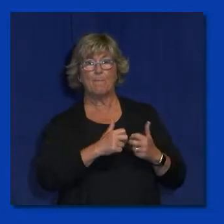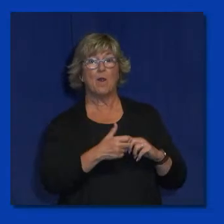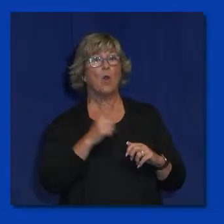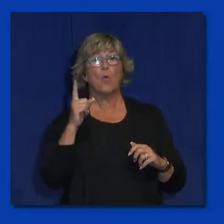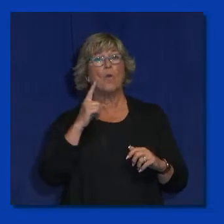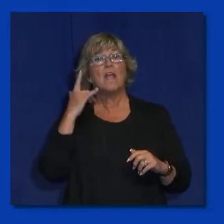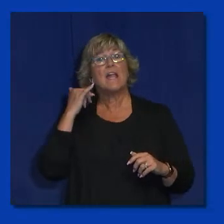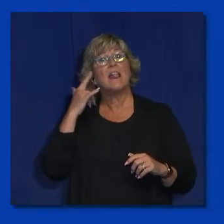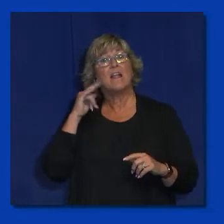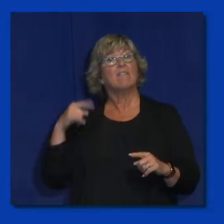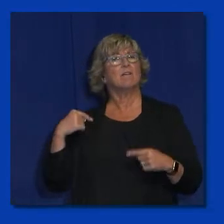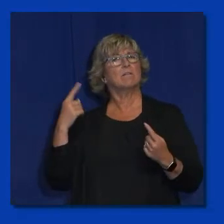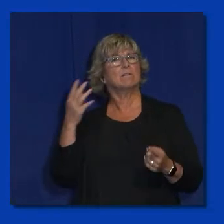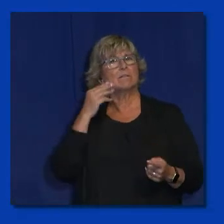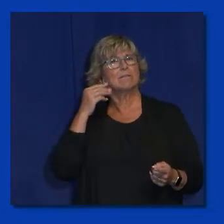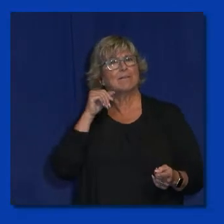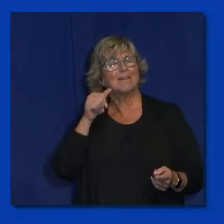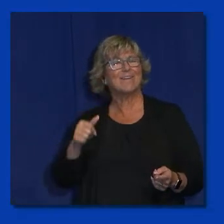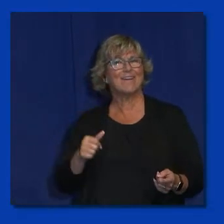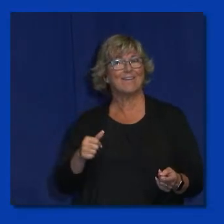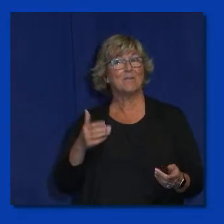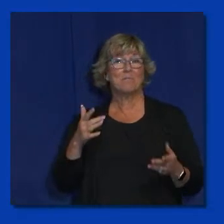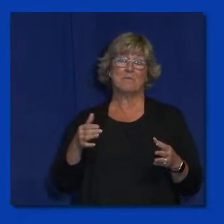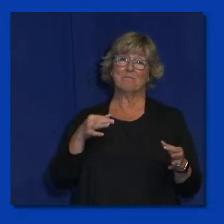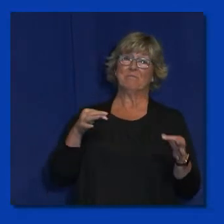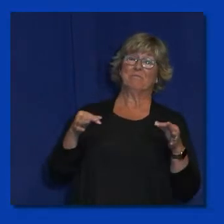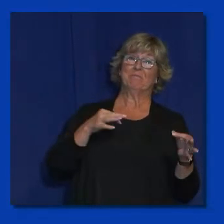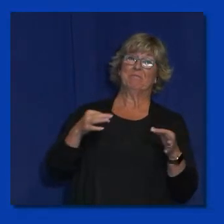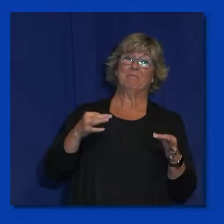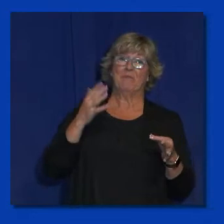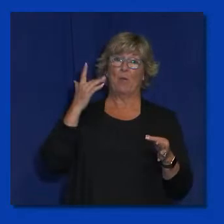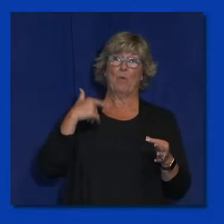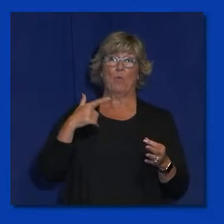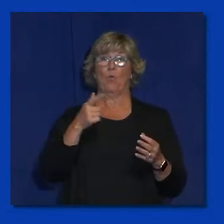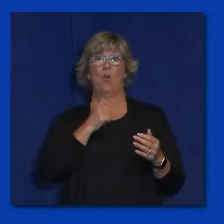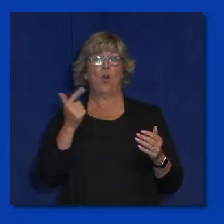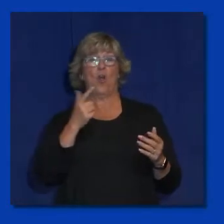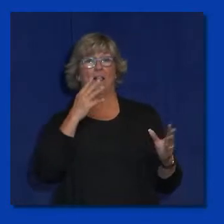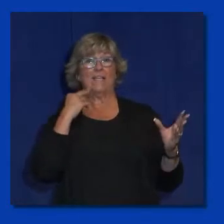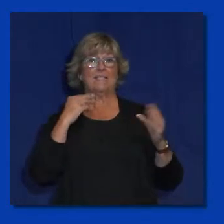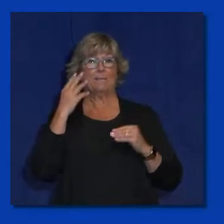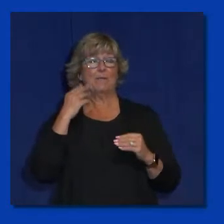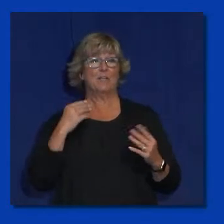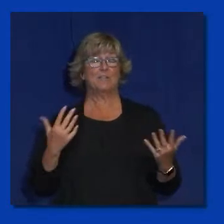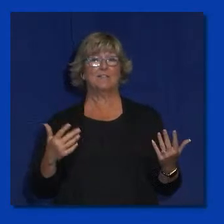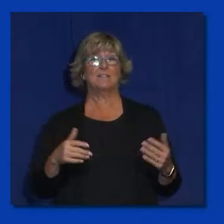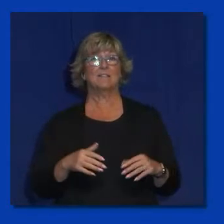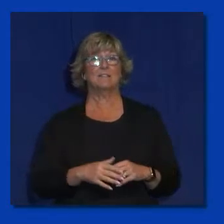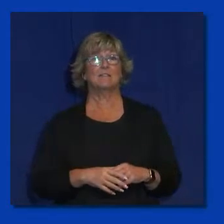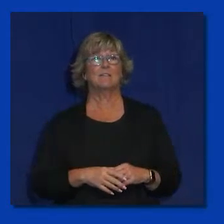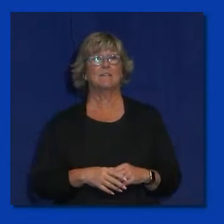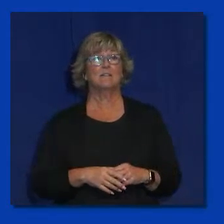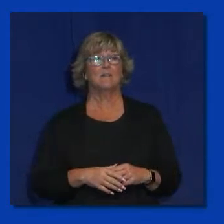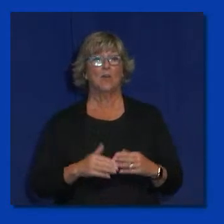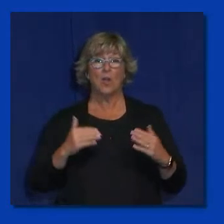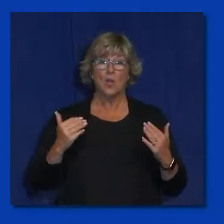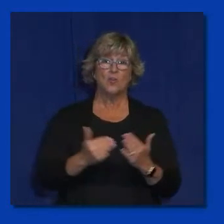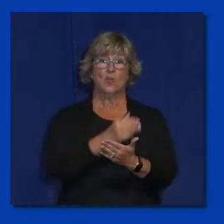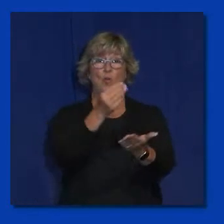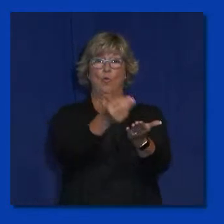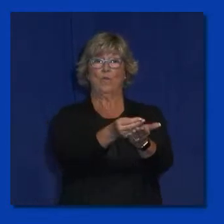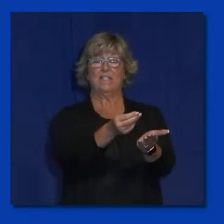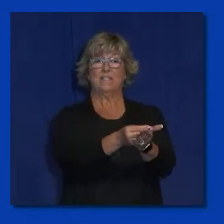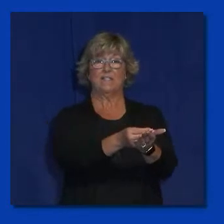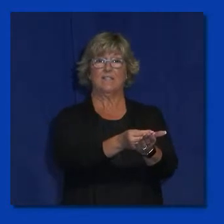state of California has ever been. Maybe that explains a little bit of what we're all experiencing. So new resources